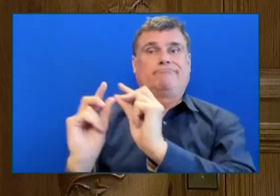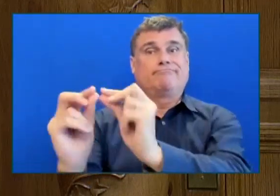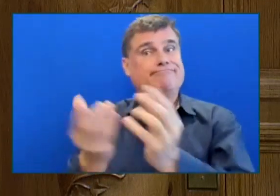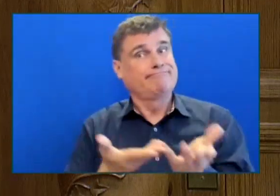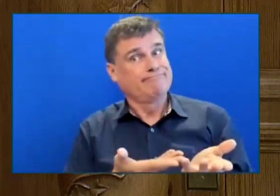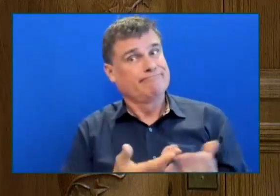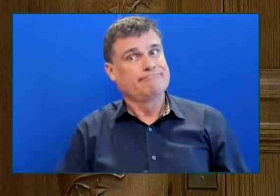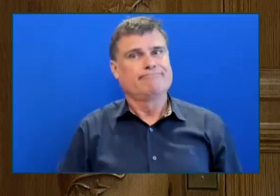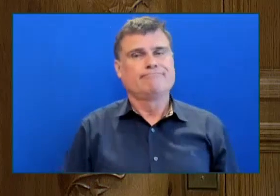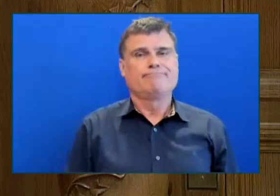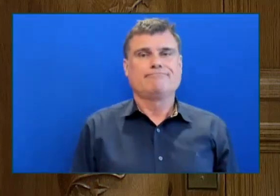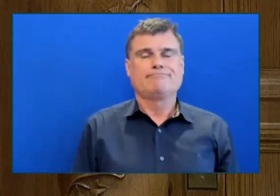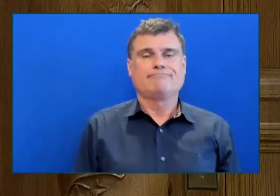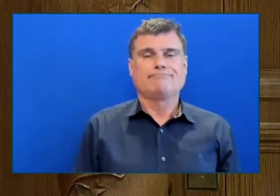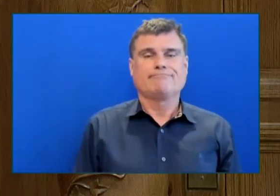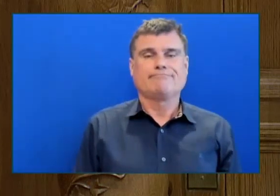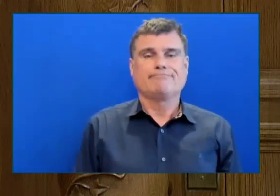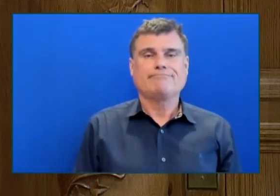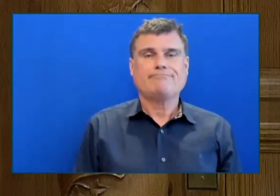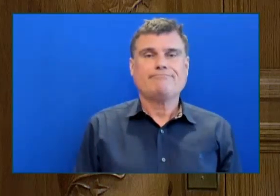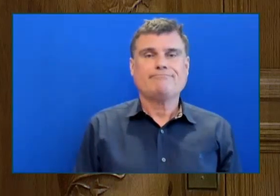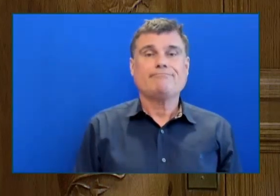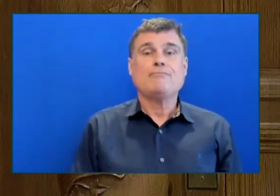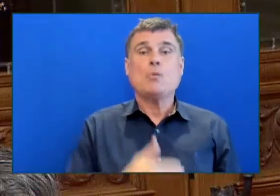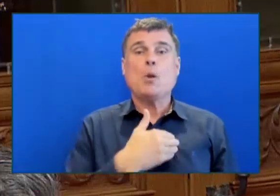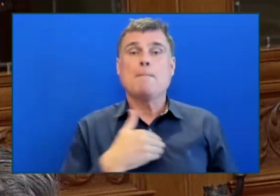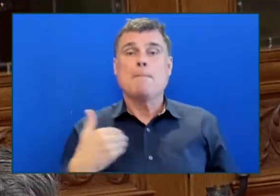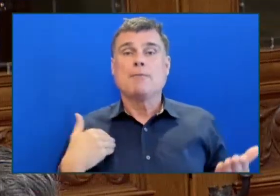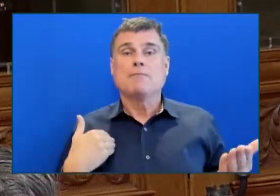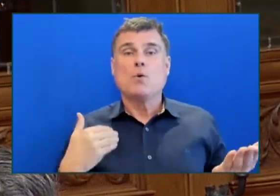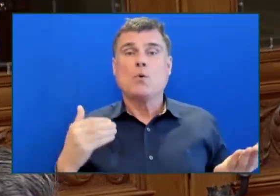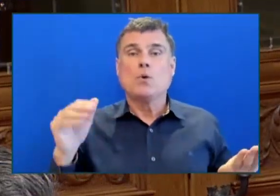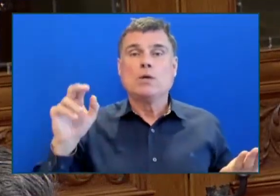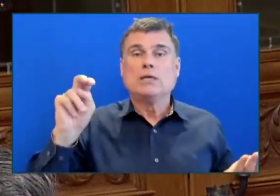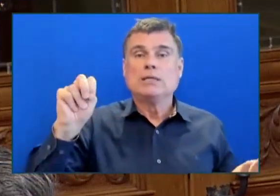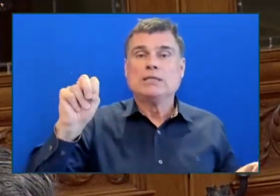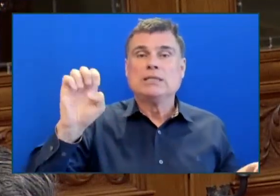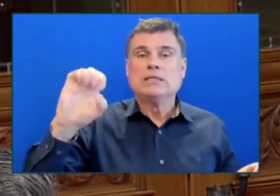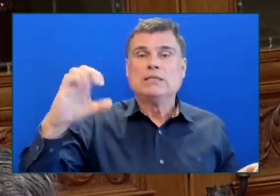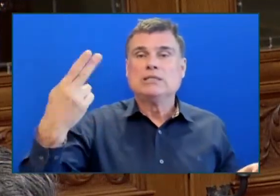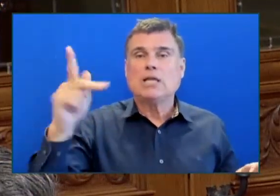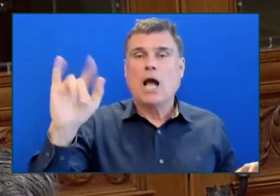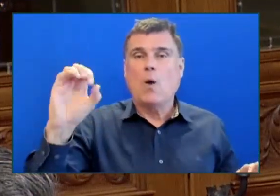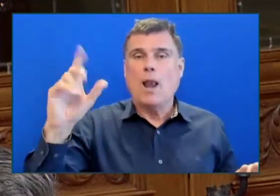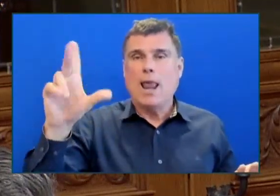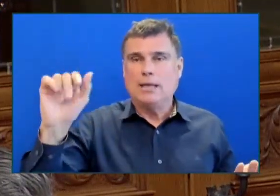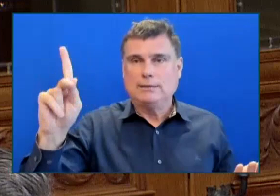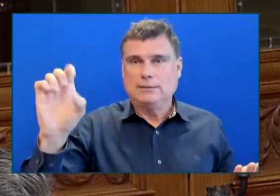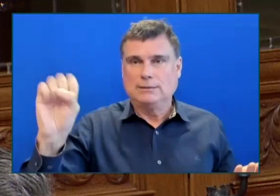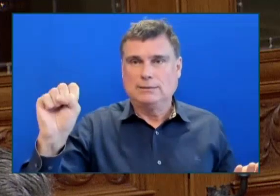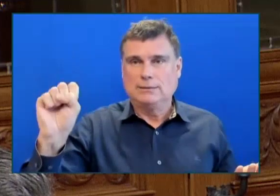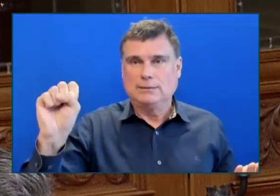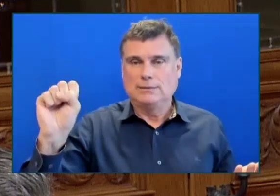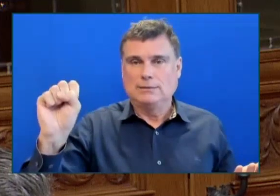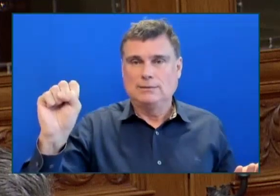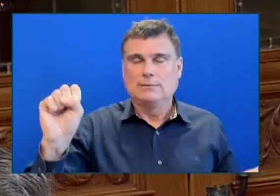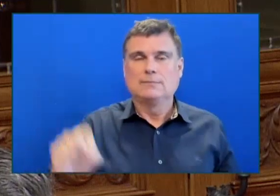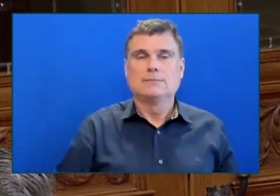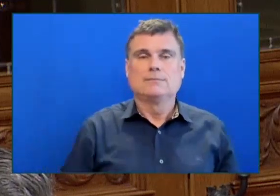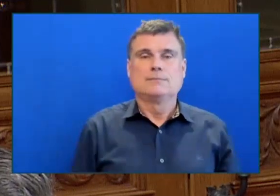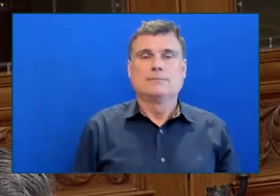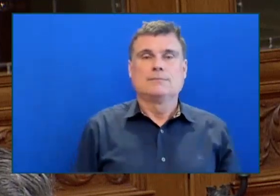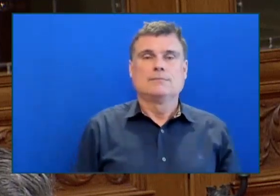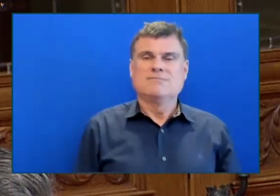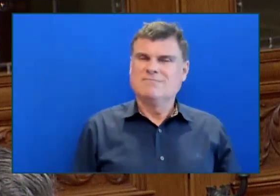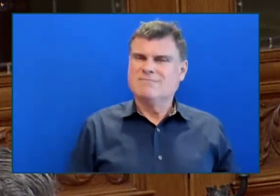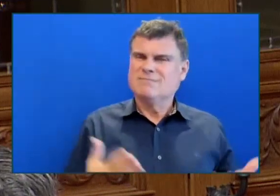Member for Nechako Lakes. Thank you, Mr. Speaker. And as I mentioned in my introduction to the gallery today with the healthcare professionals that are here,